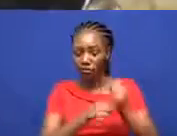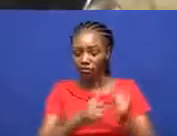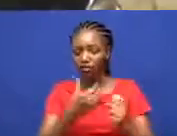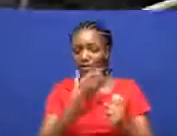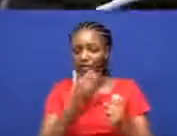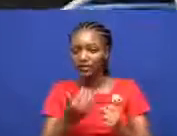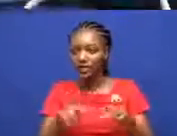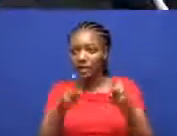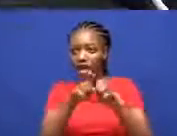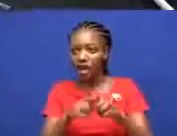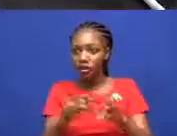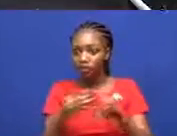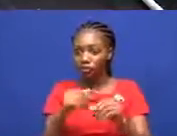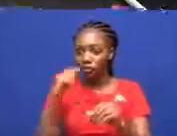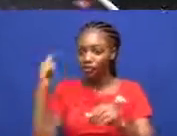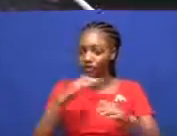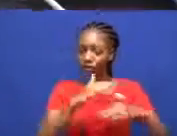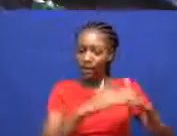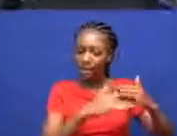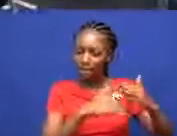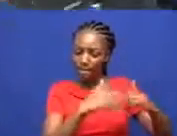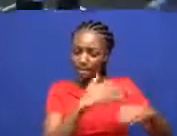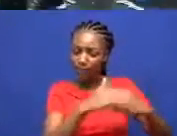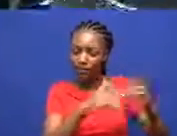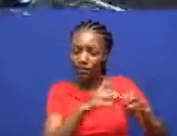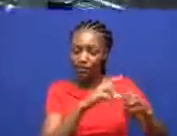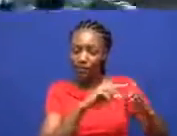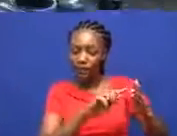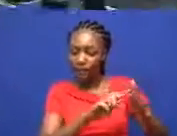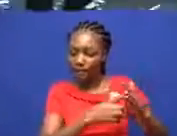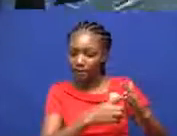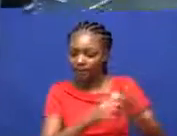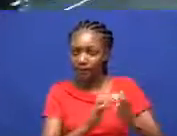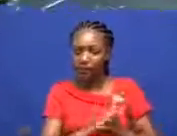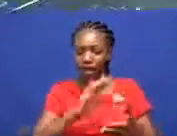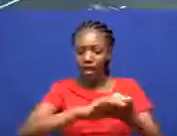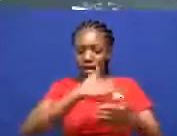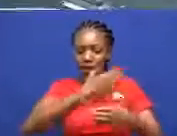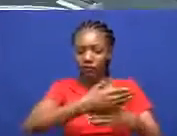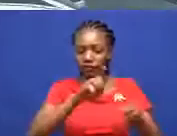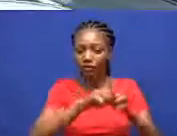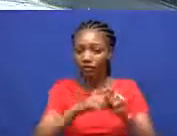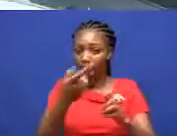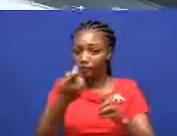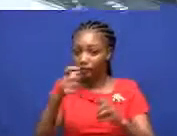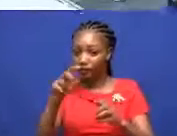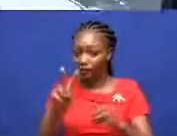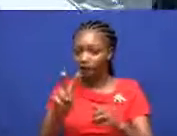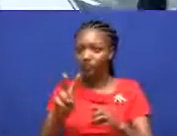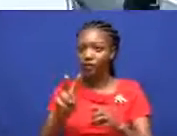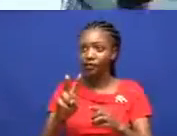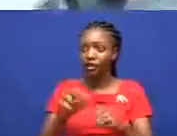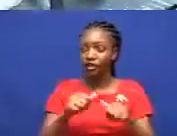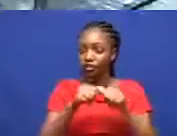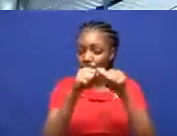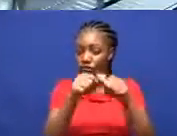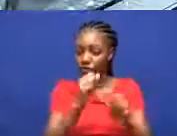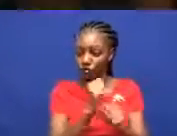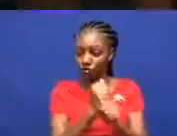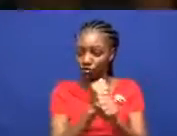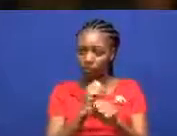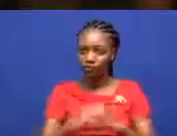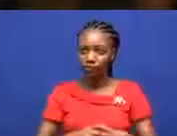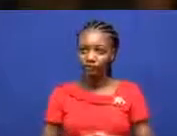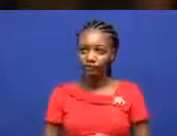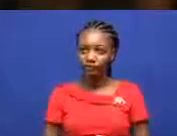for him this set of DJing decks, a laptop, and a flat screen TV in a bid to kickstart his career.